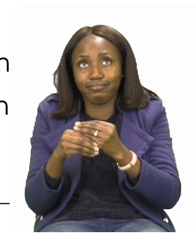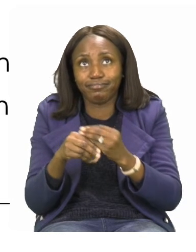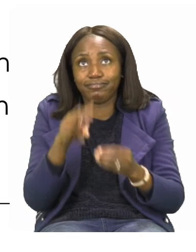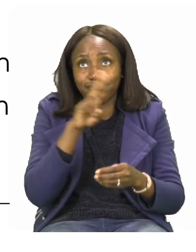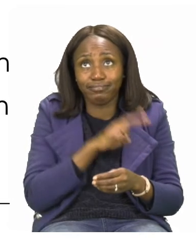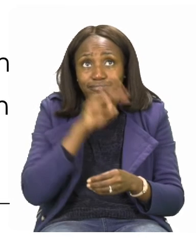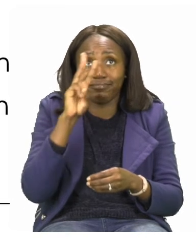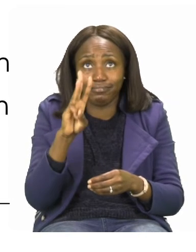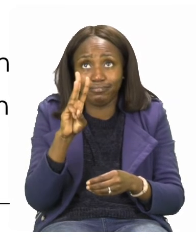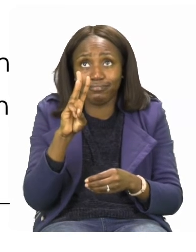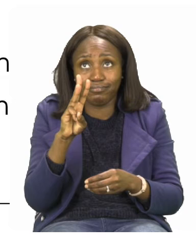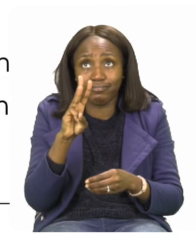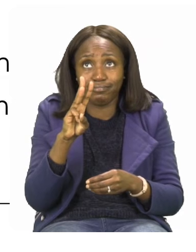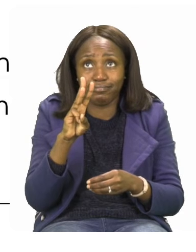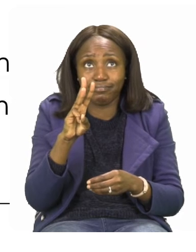23,